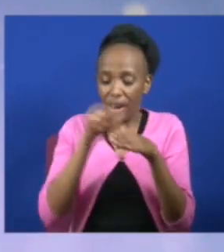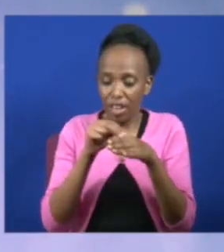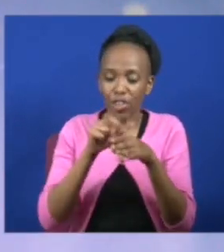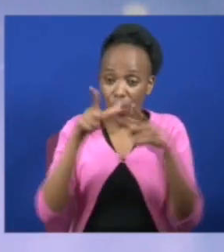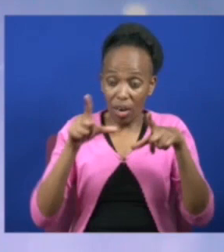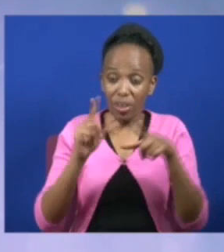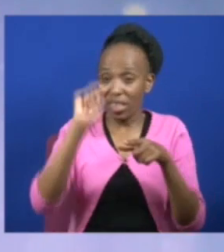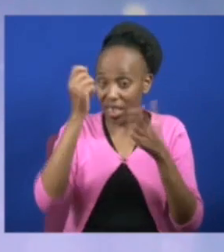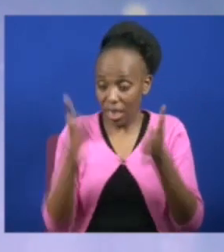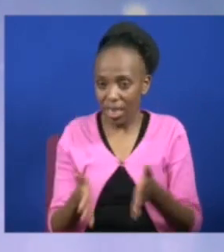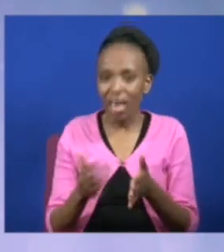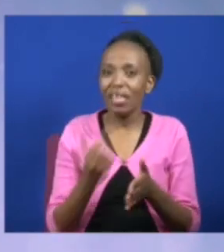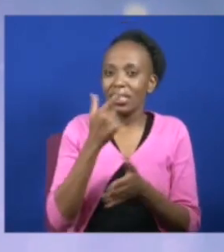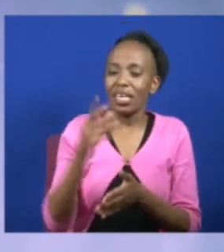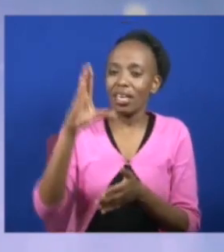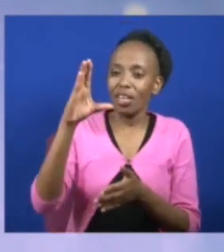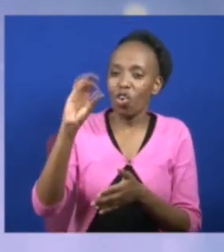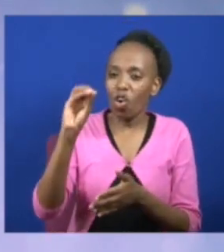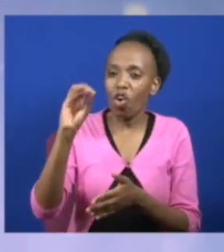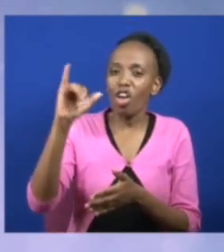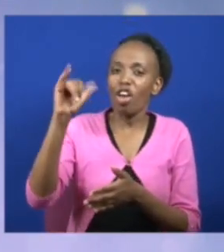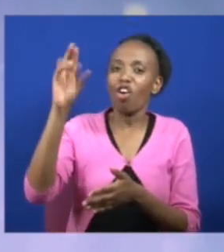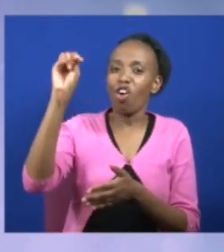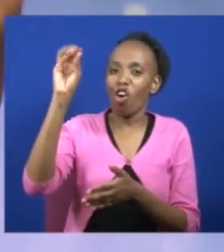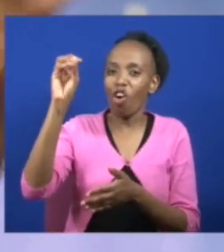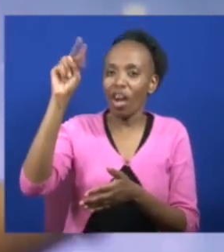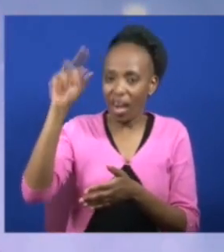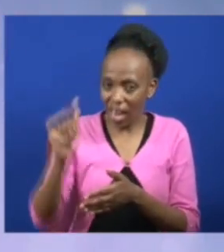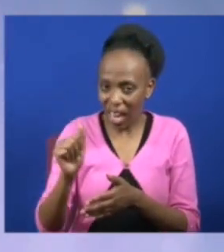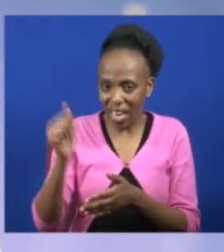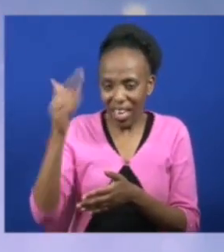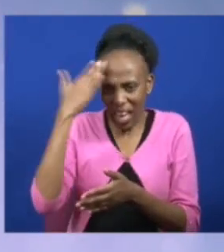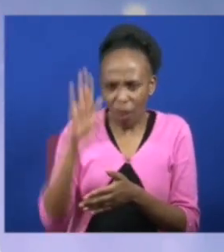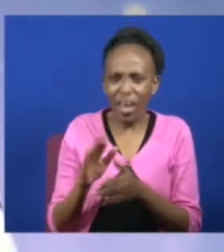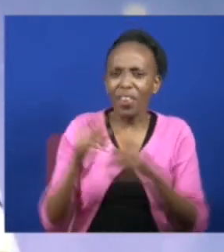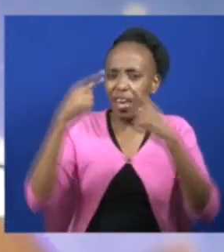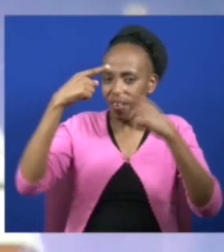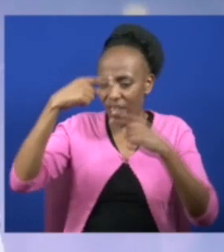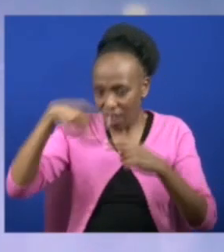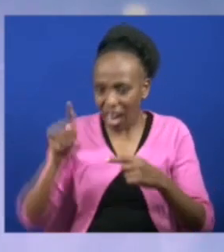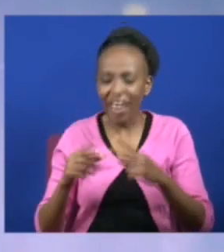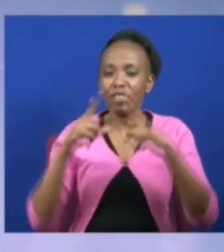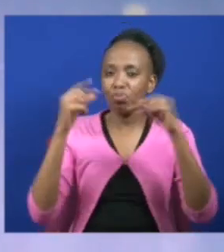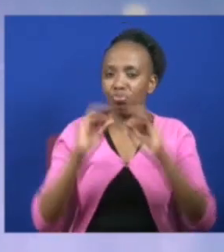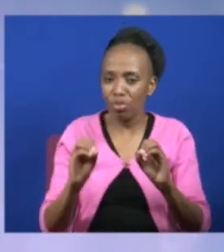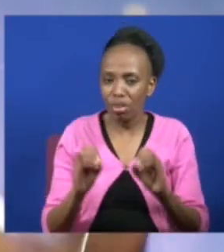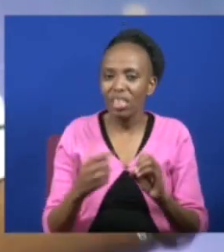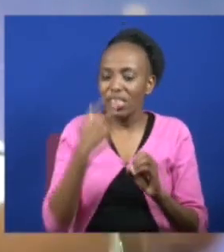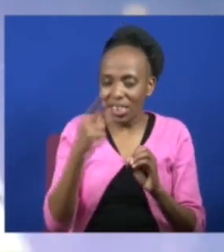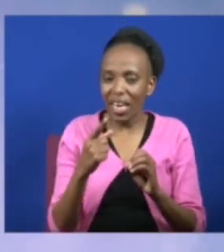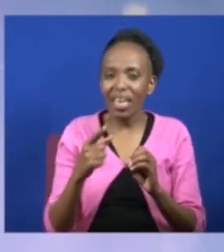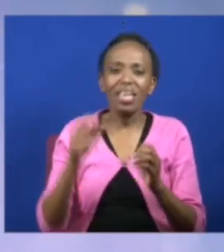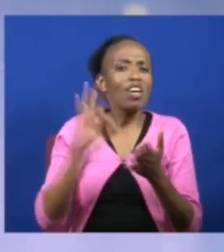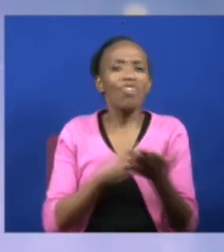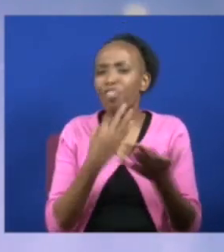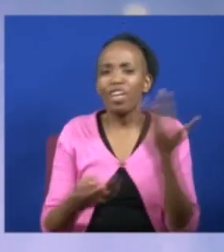national language. And she was saying, Koyona, she didn't even know whether it is Koyona or Corona. Koyona shindwe in the name of Jesus,